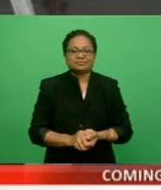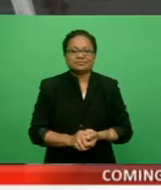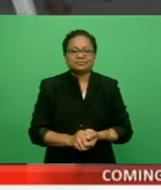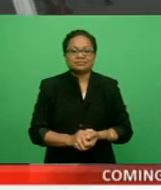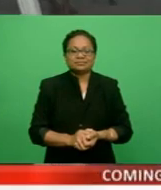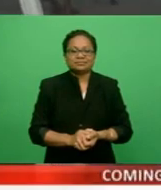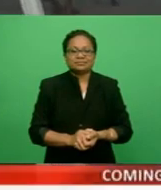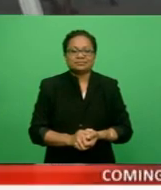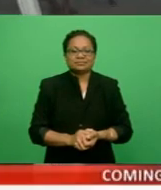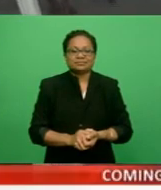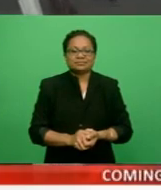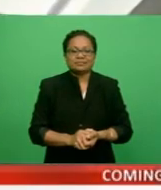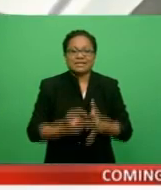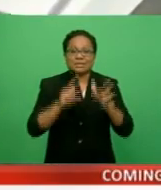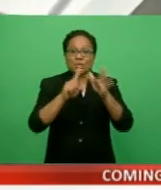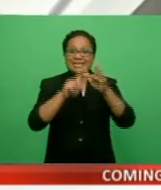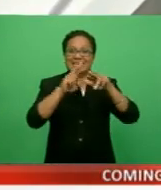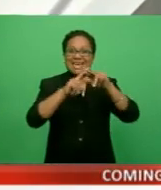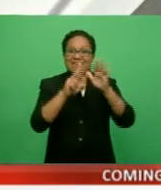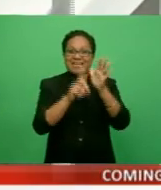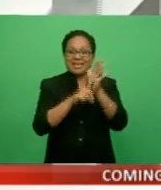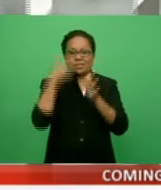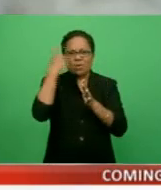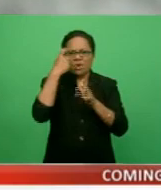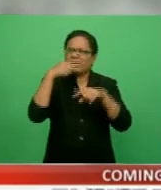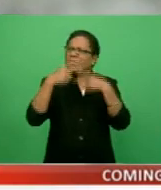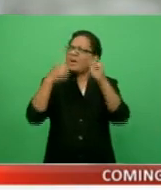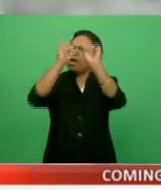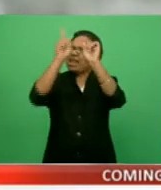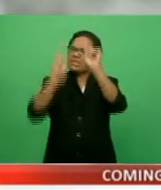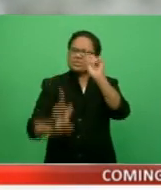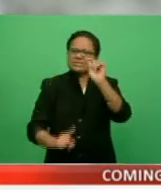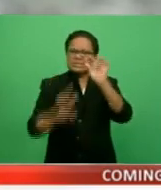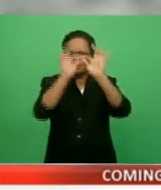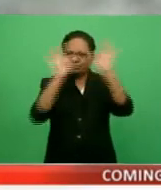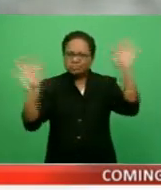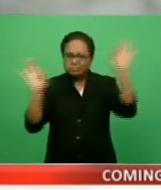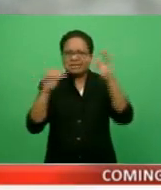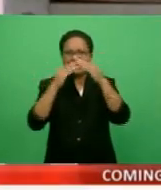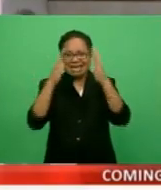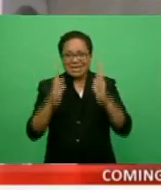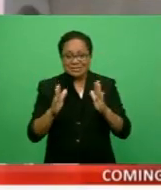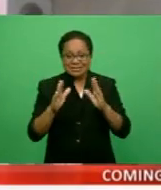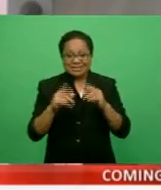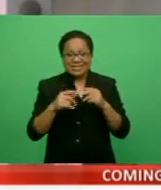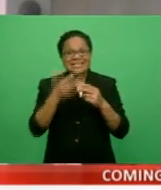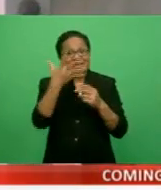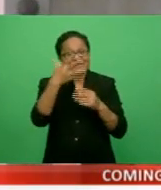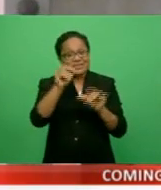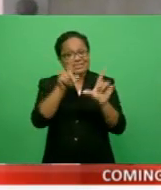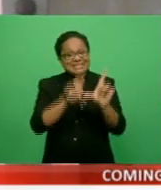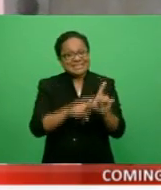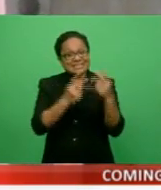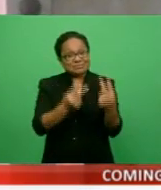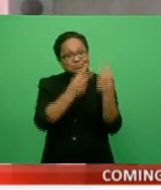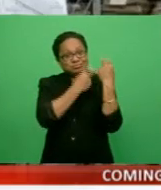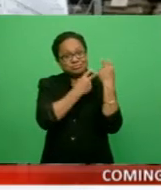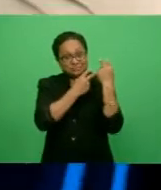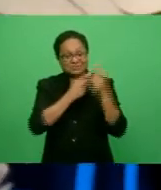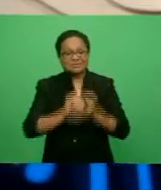Up ahead, EFL worried about electrical works. And our look back to Fiji 50 continues.